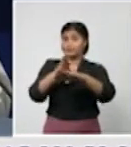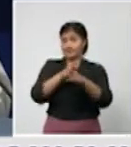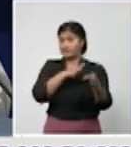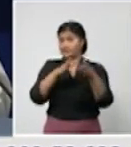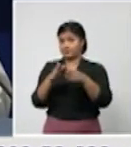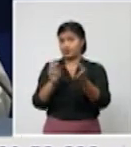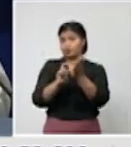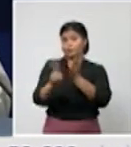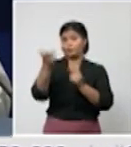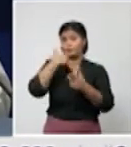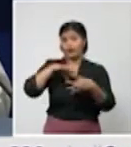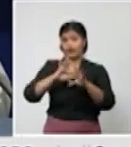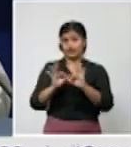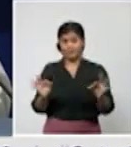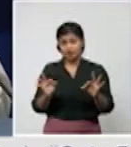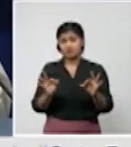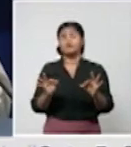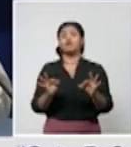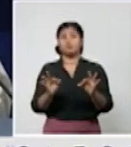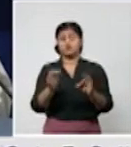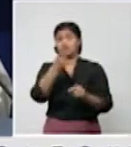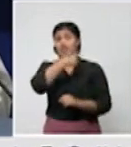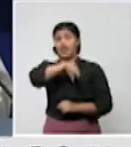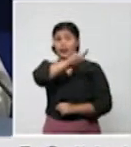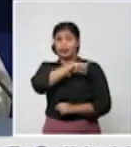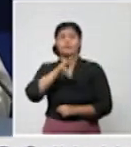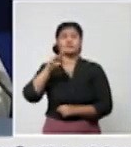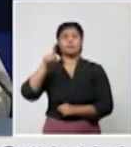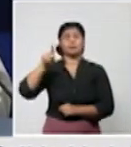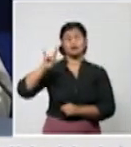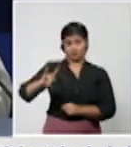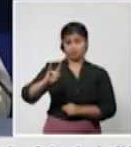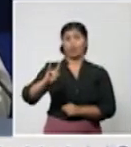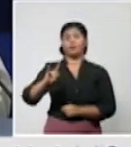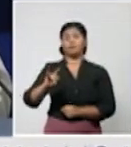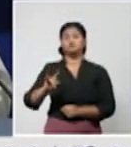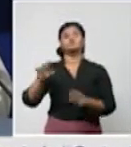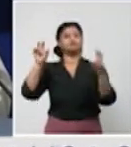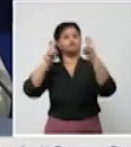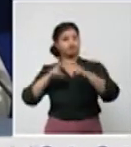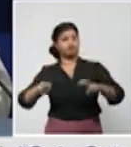every Cuban province, according to the complexity and the emergence of new cases.